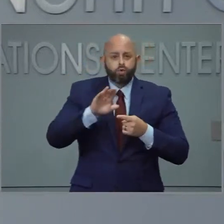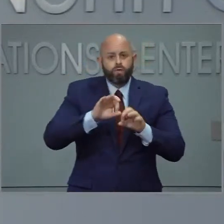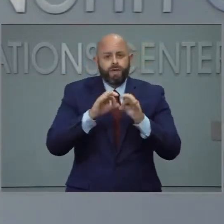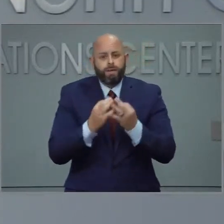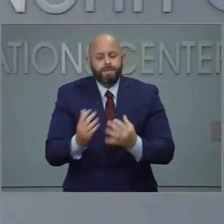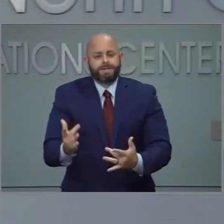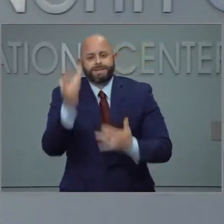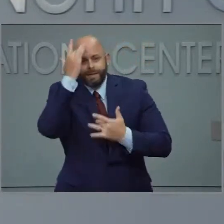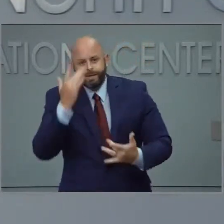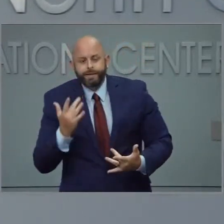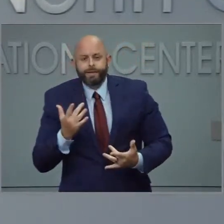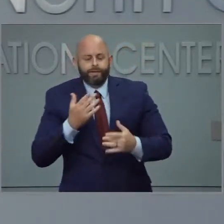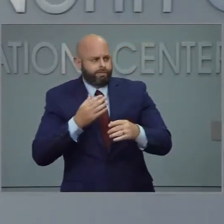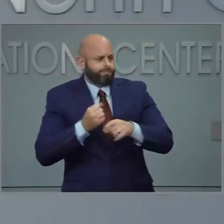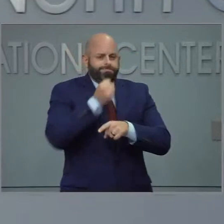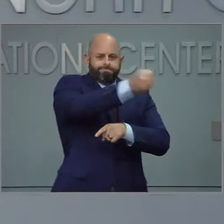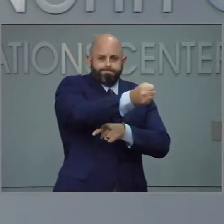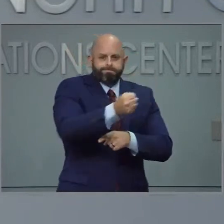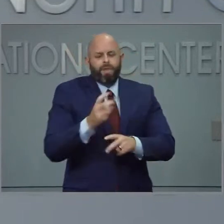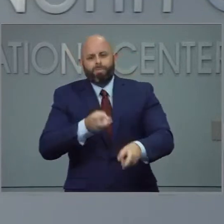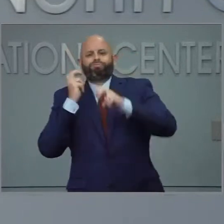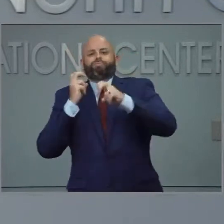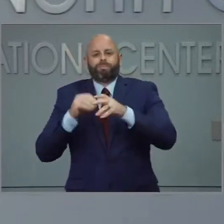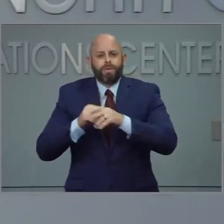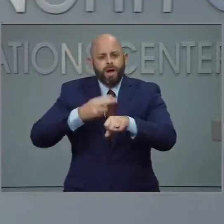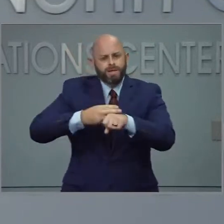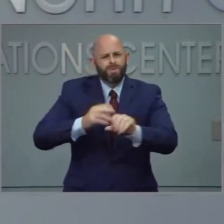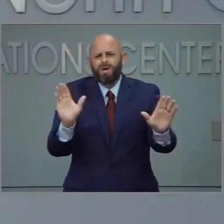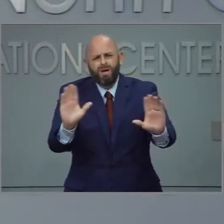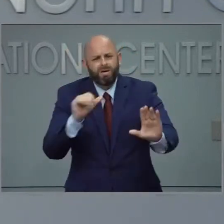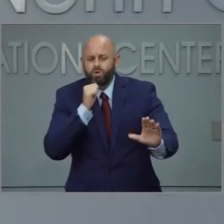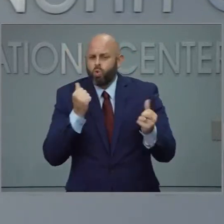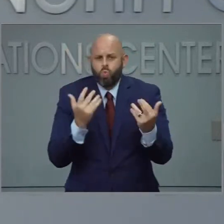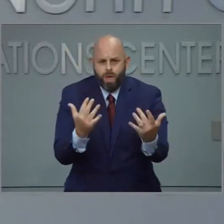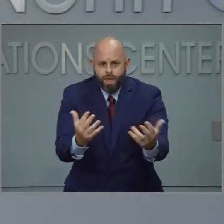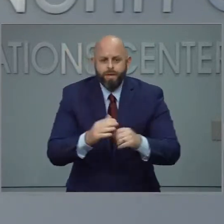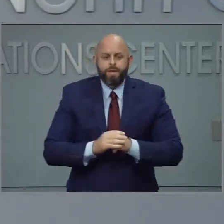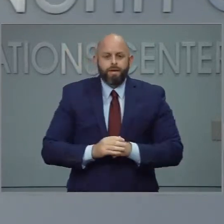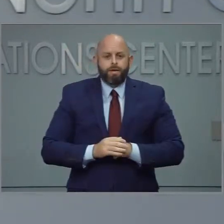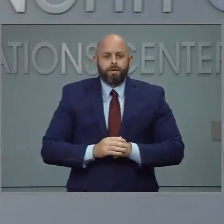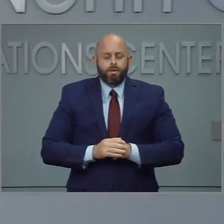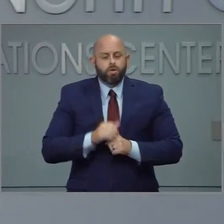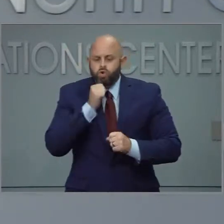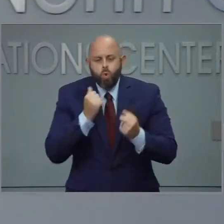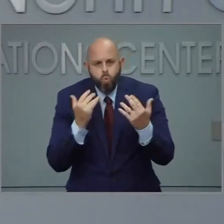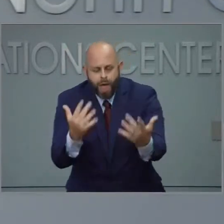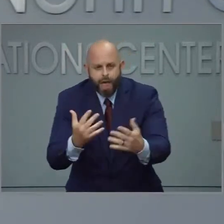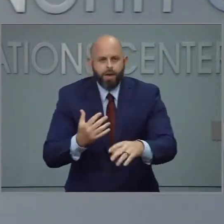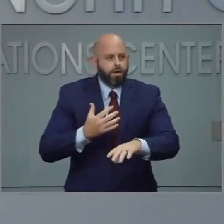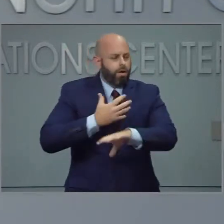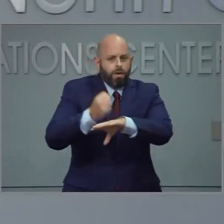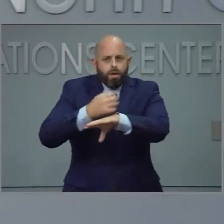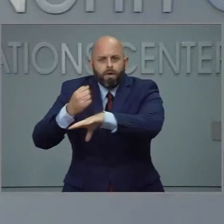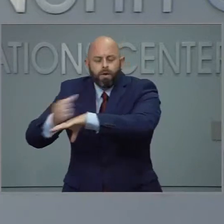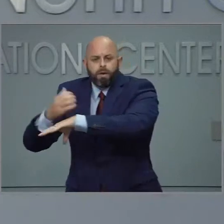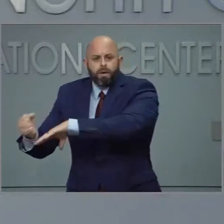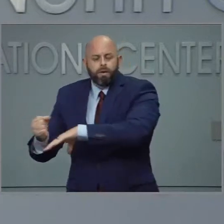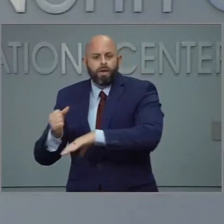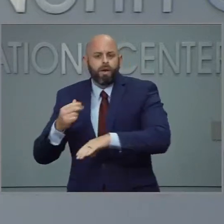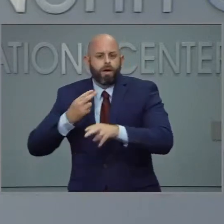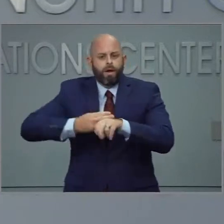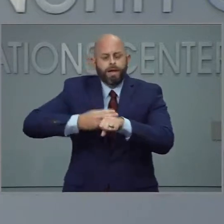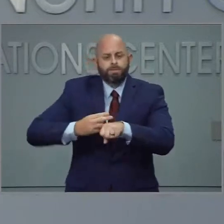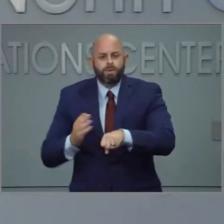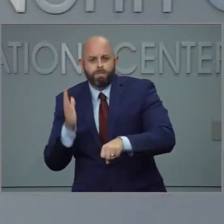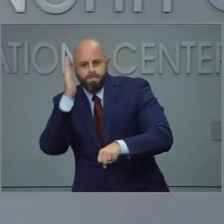going on a ventilator. Don't wait until we run out of hospital beds. Don't wait until skyrocketing numbers